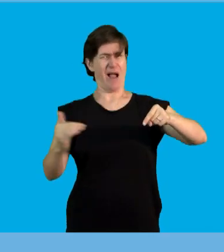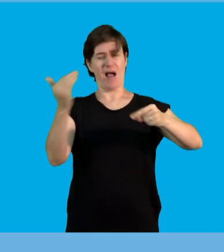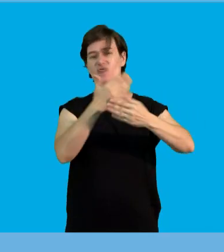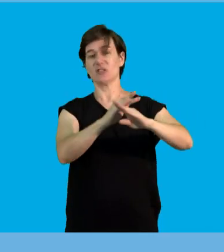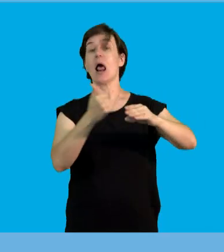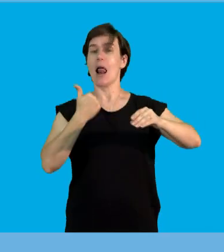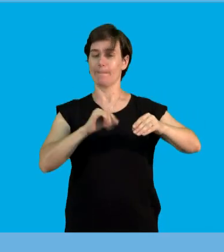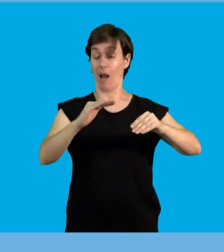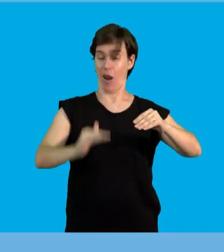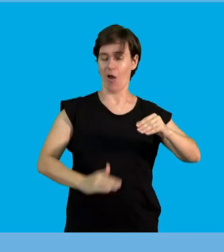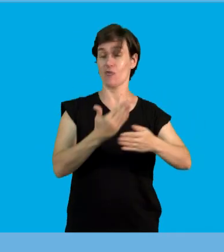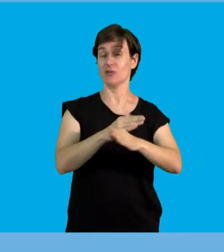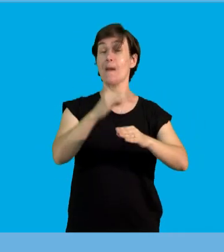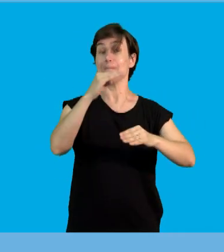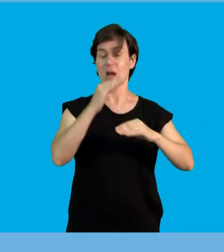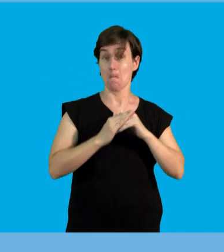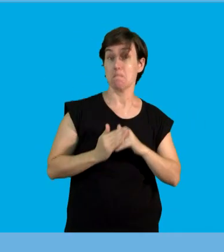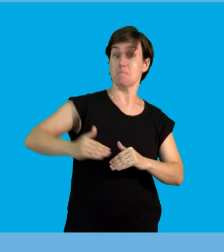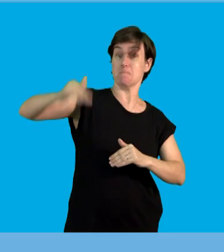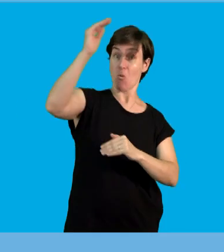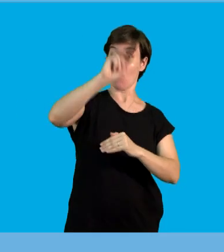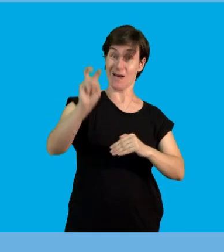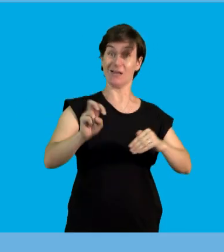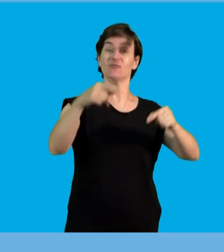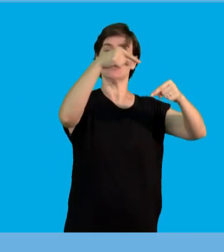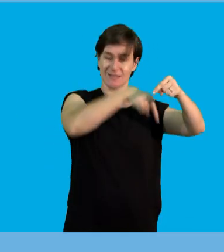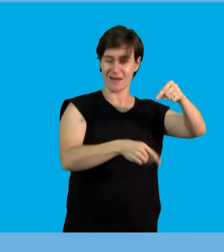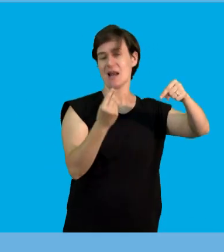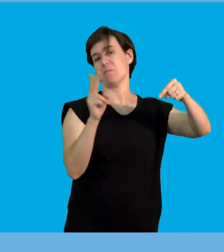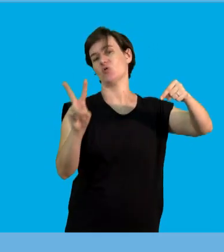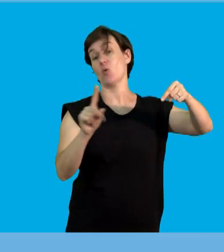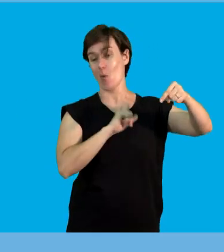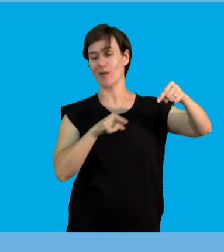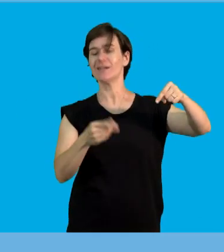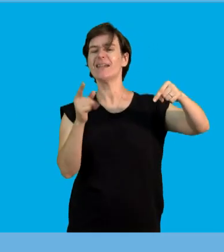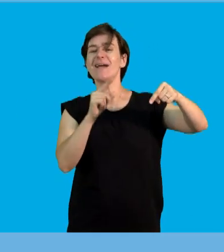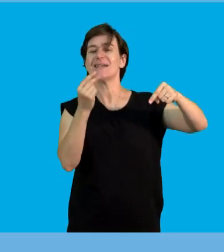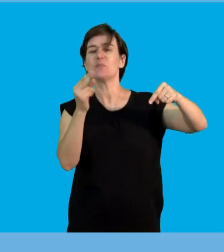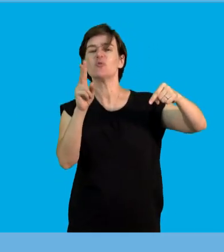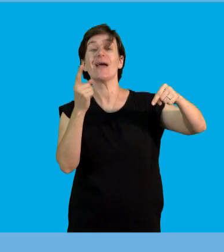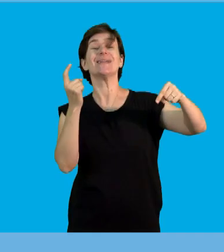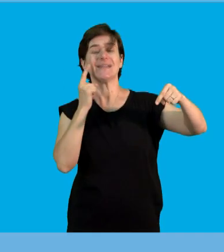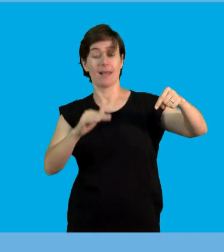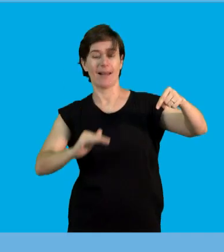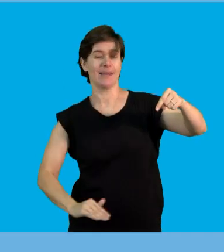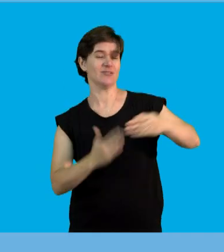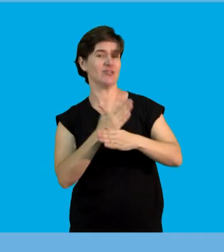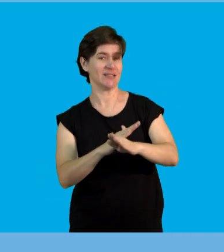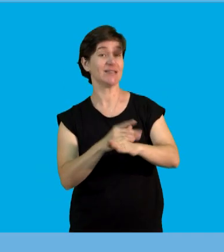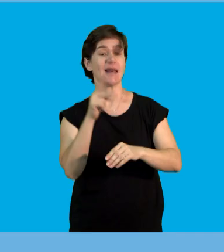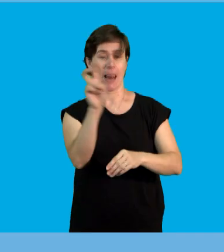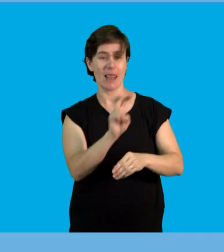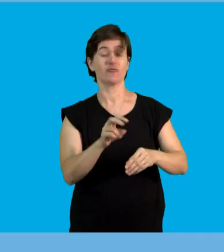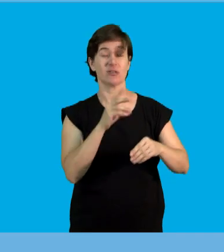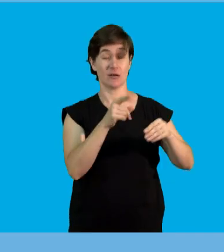path with the least resistance. So more of the current will go through, or will go towards the resistor that has the